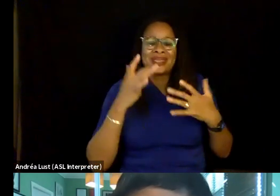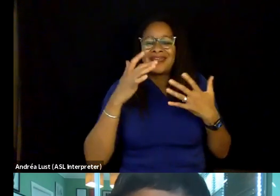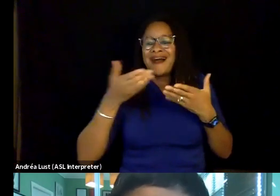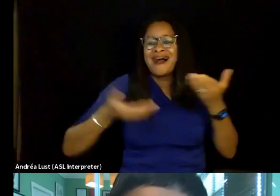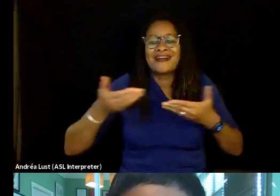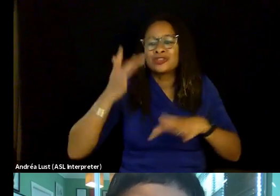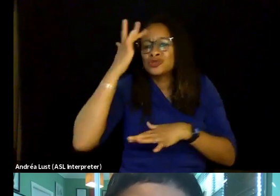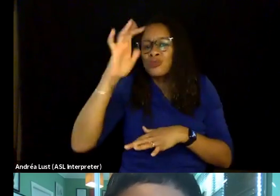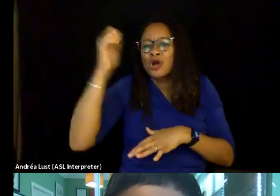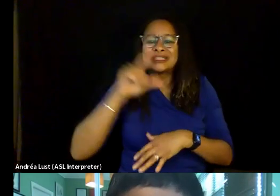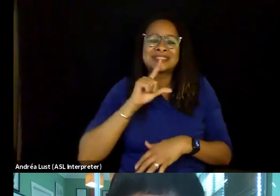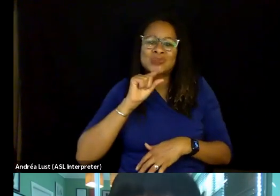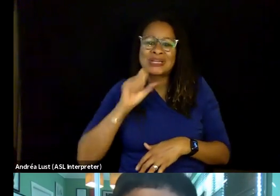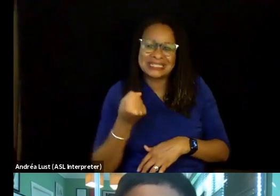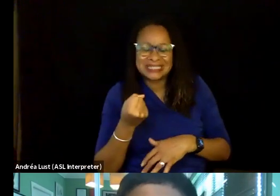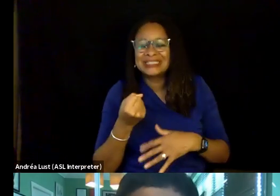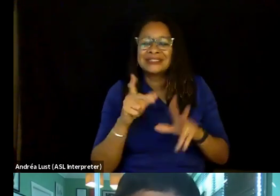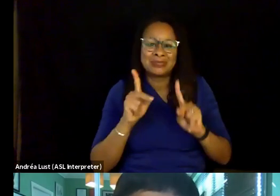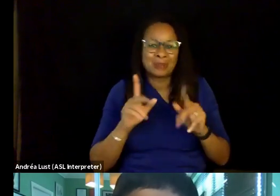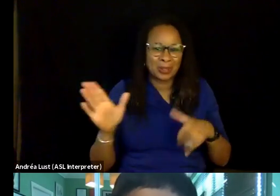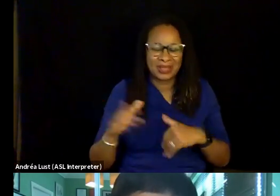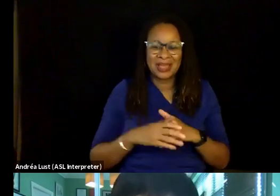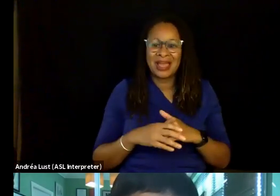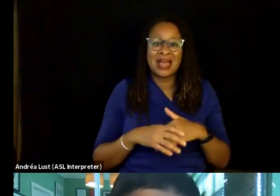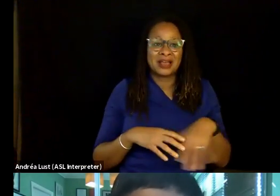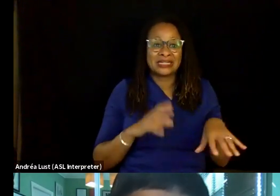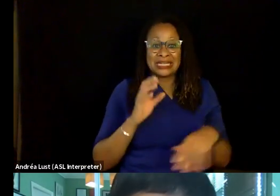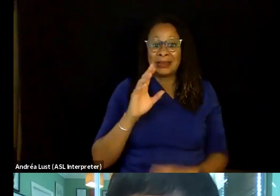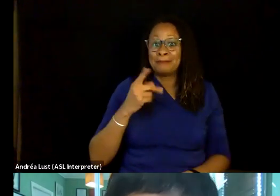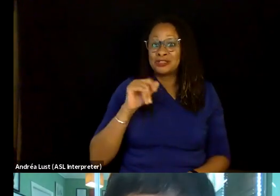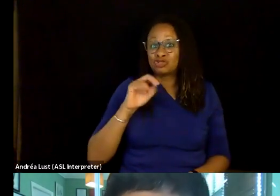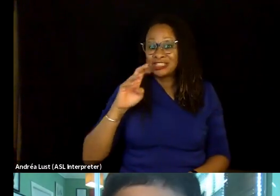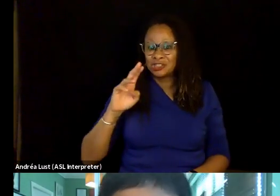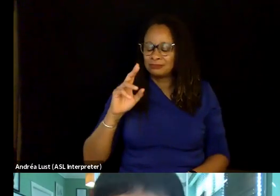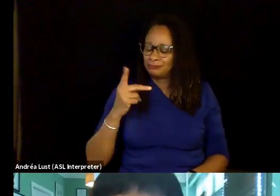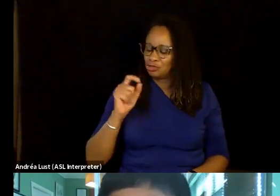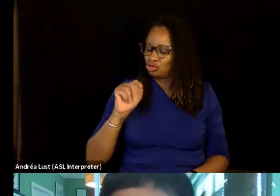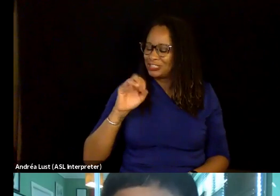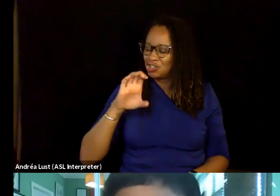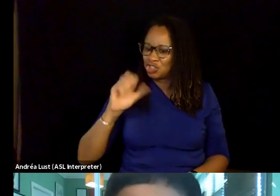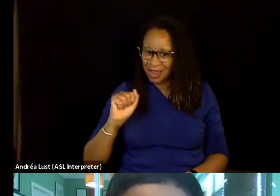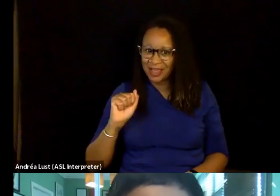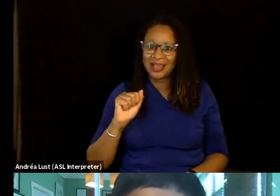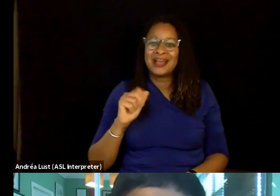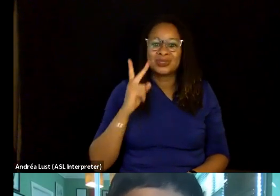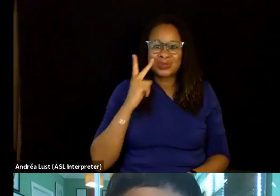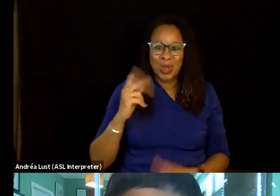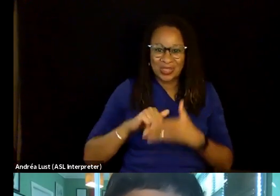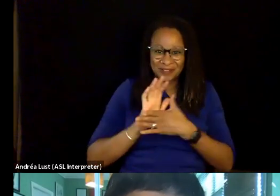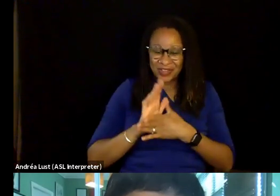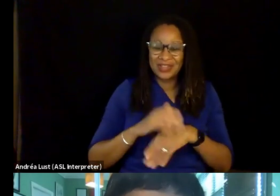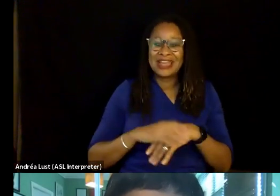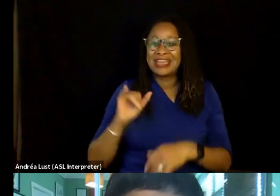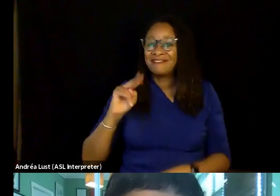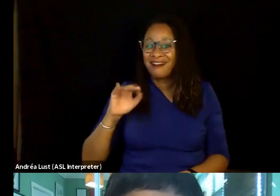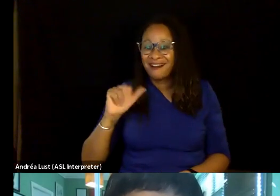find then. They're now in their, Pia Renada, who you saw, Patricia Evangelista, who you saw in the film. You know, Patricia is